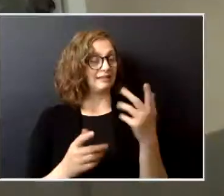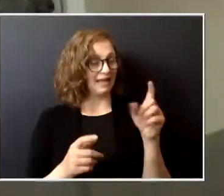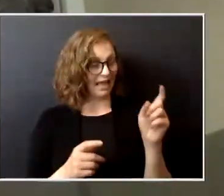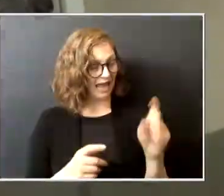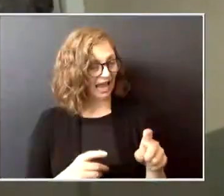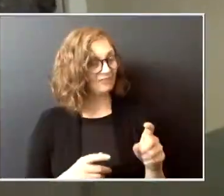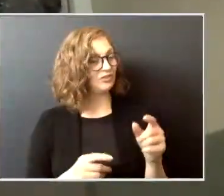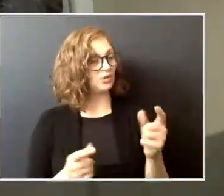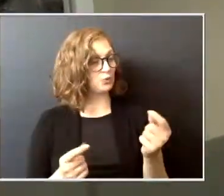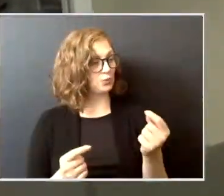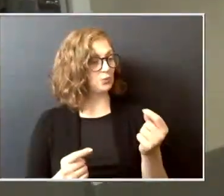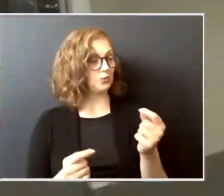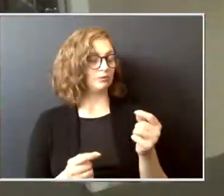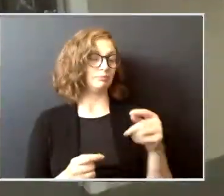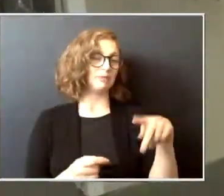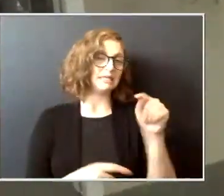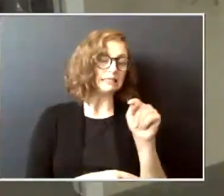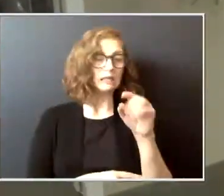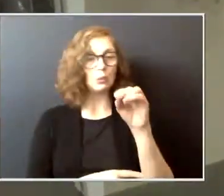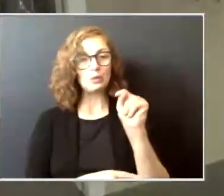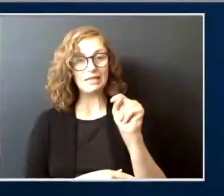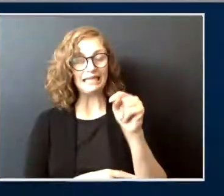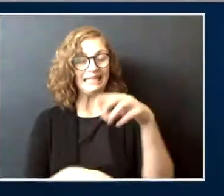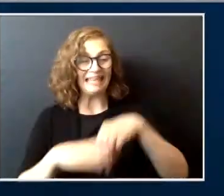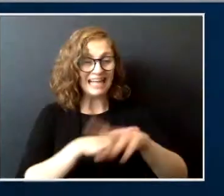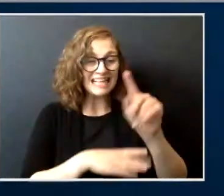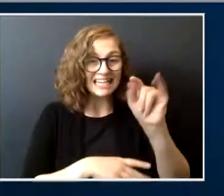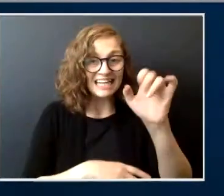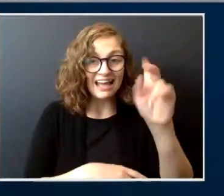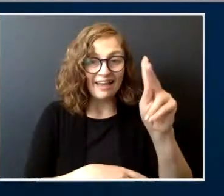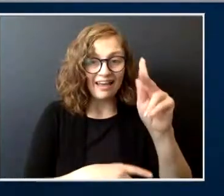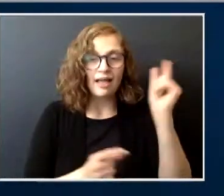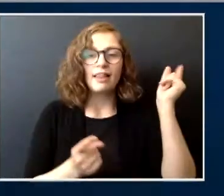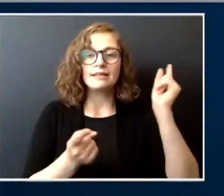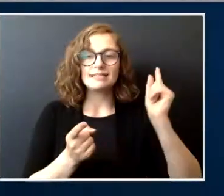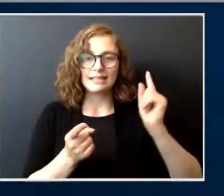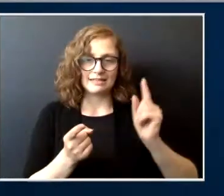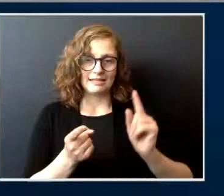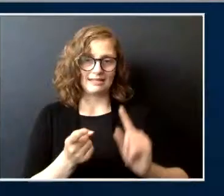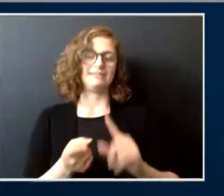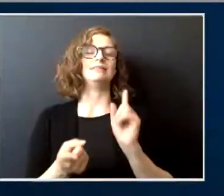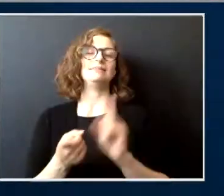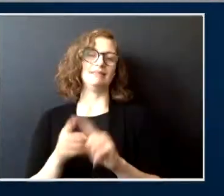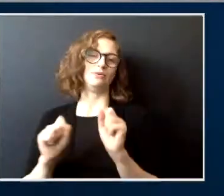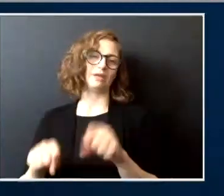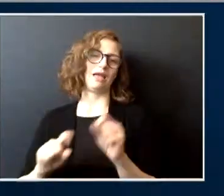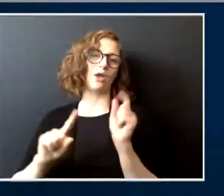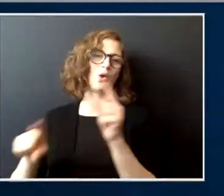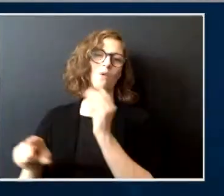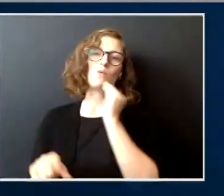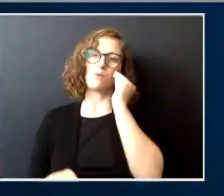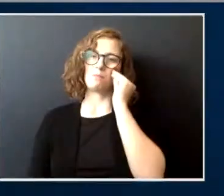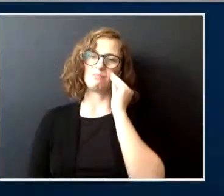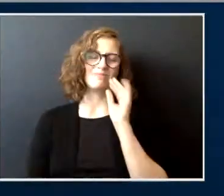and then we can get them home. So this